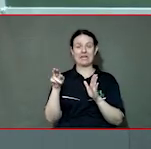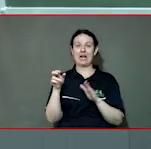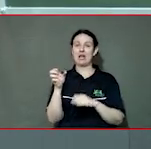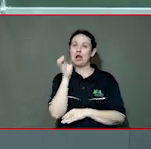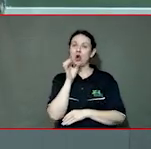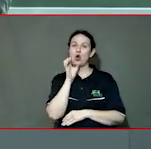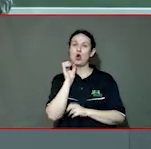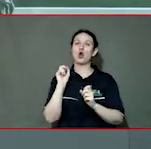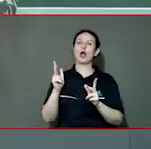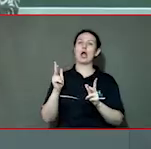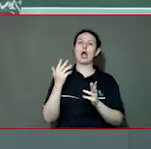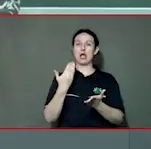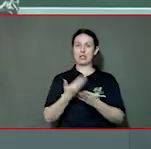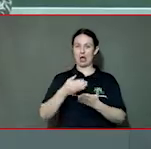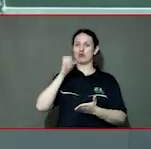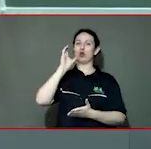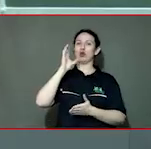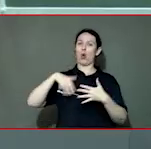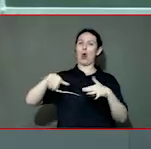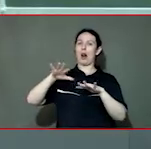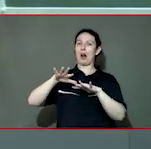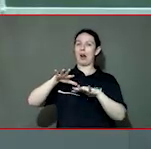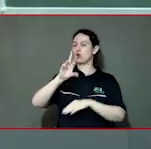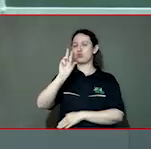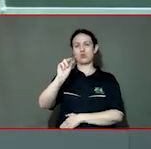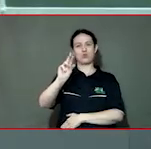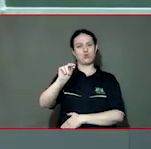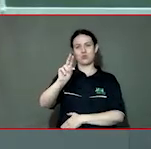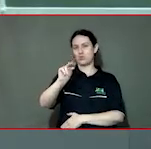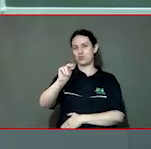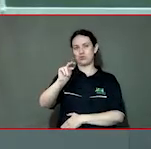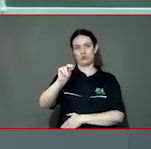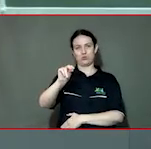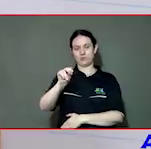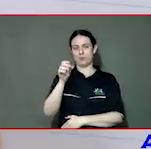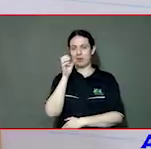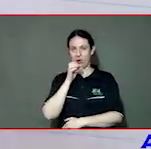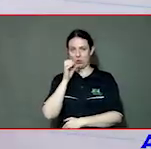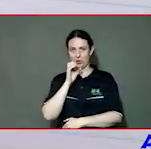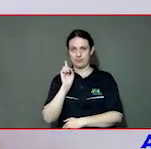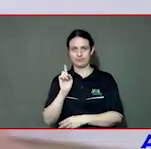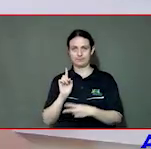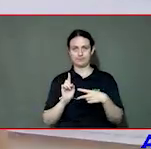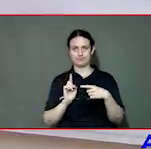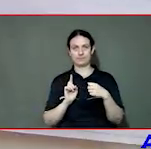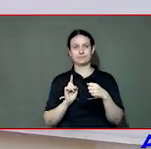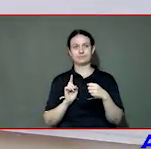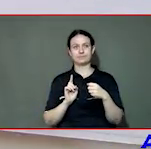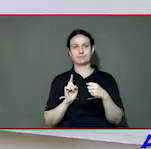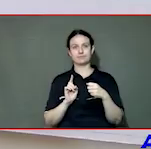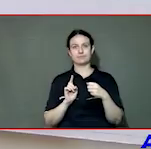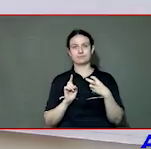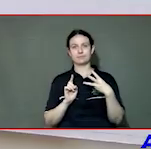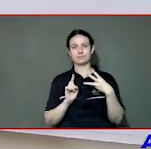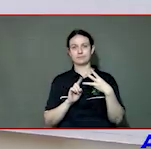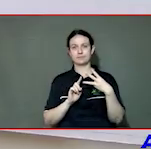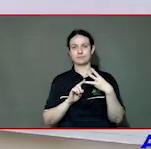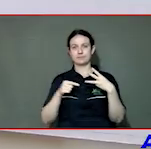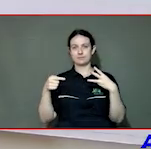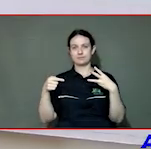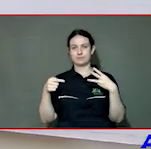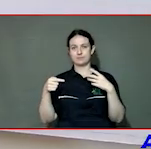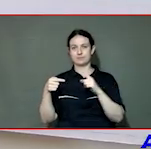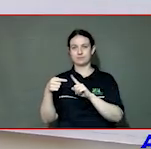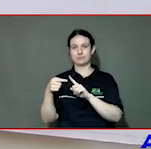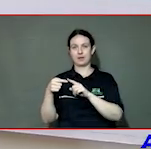alcohol, drinkable. It's not true. Okay, the alcohols, and then I'm just going to leave a space